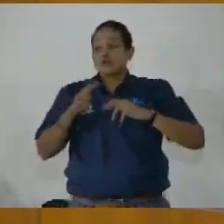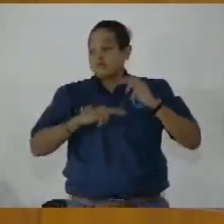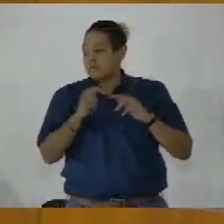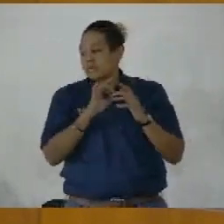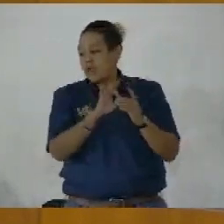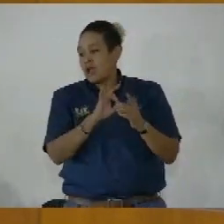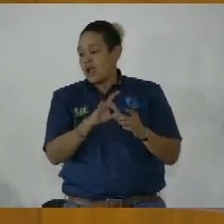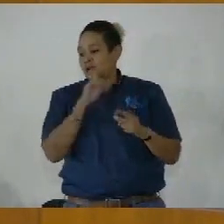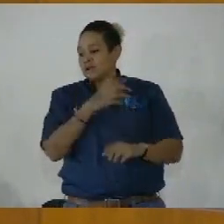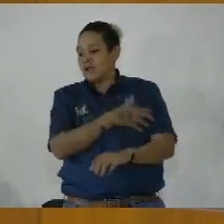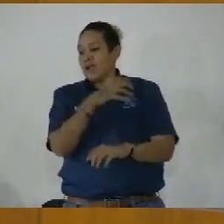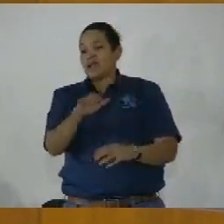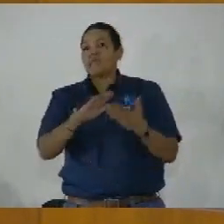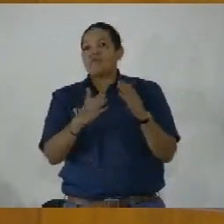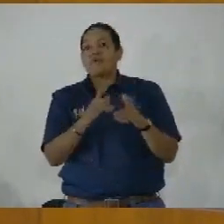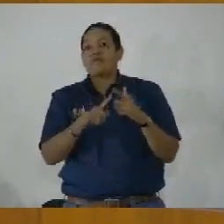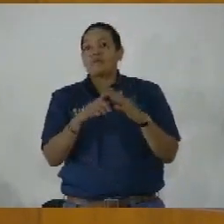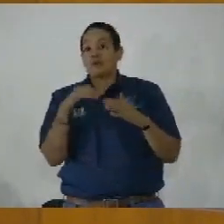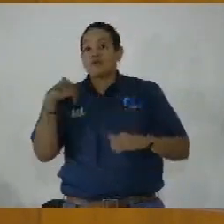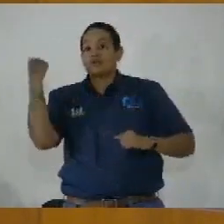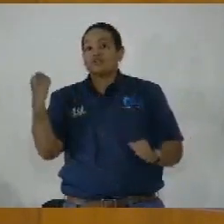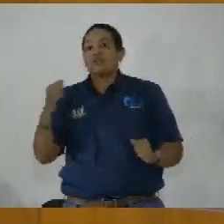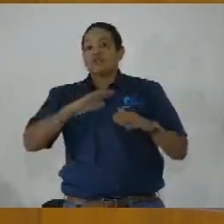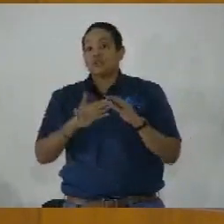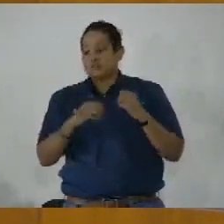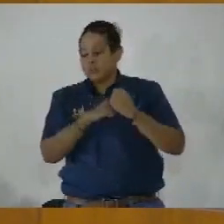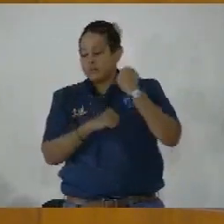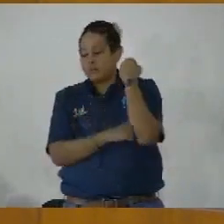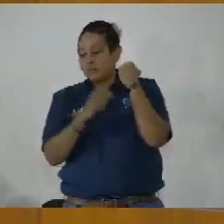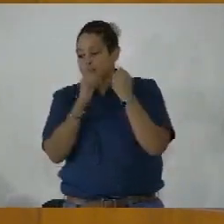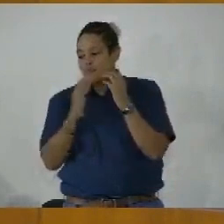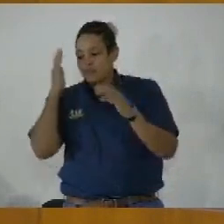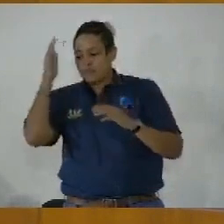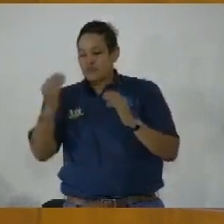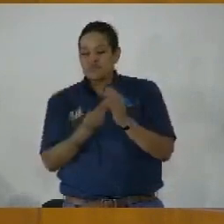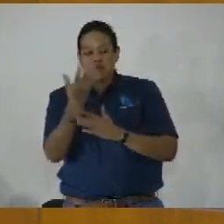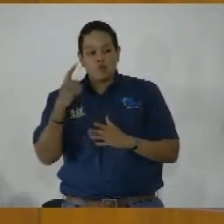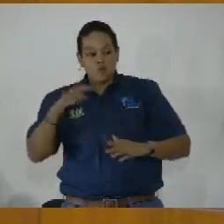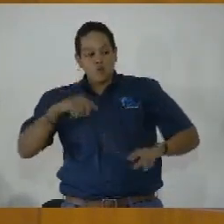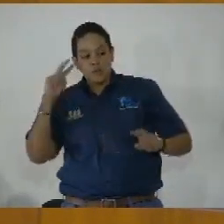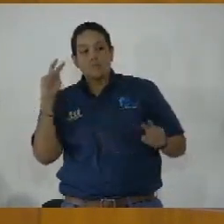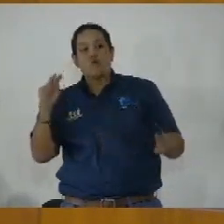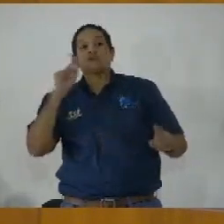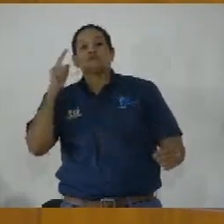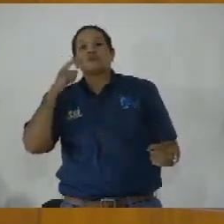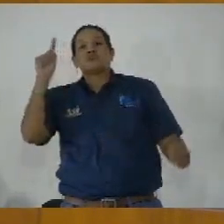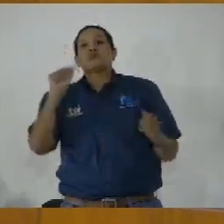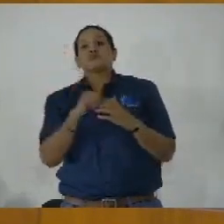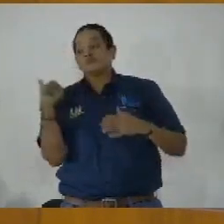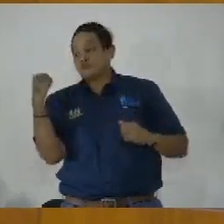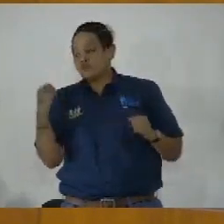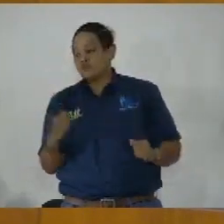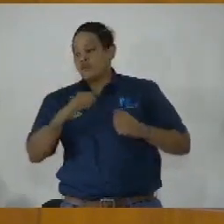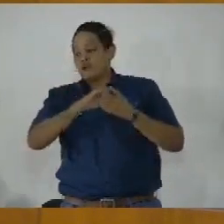connections, empowering communities, and strengthening Jamaica's foundation for future growth. We're poised for success with strong